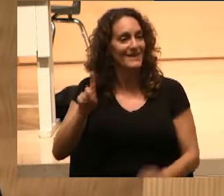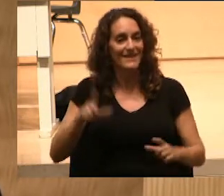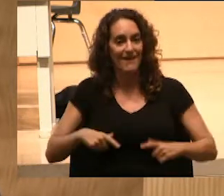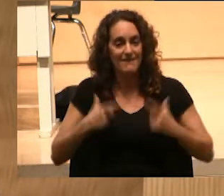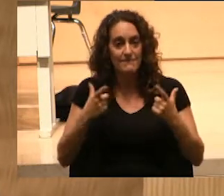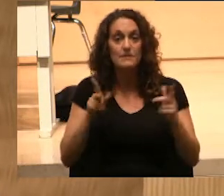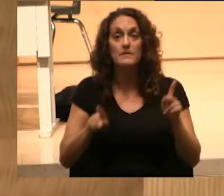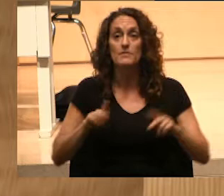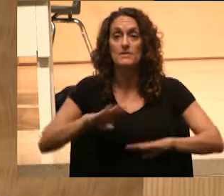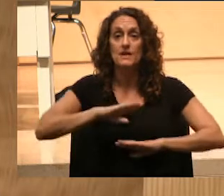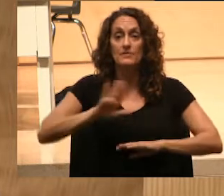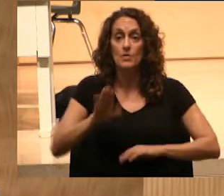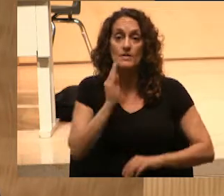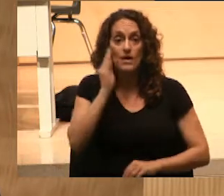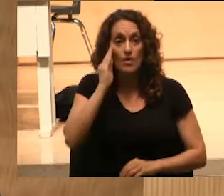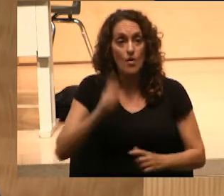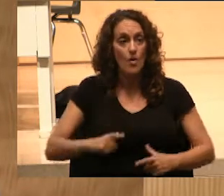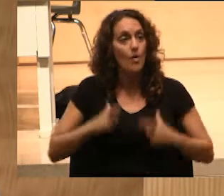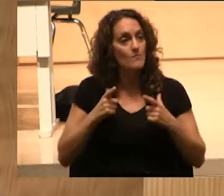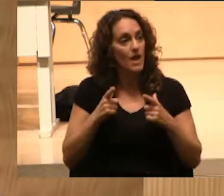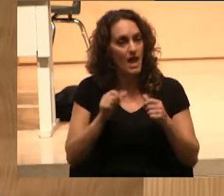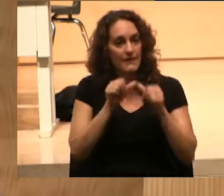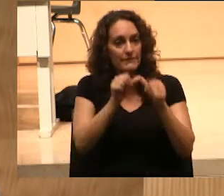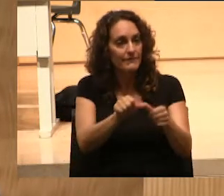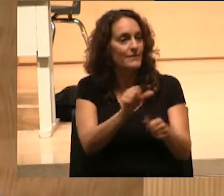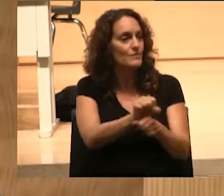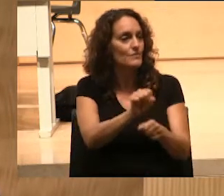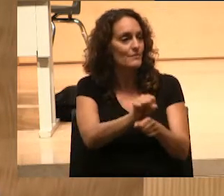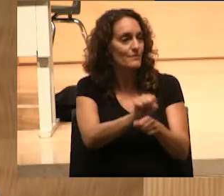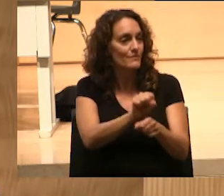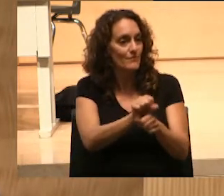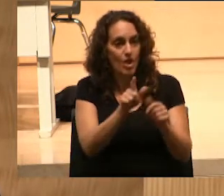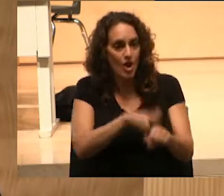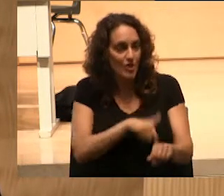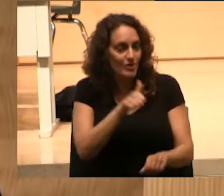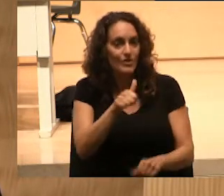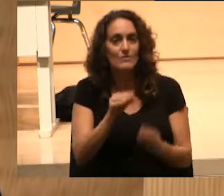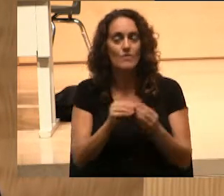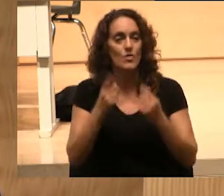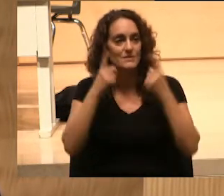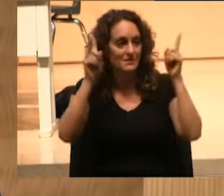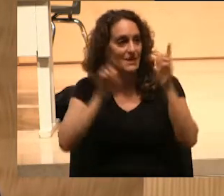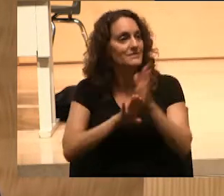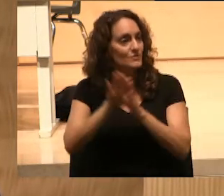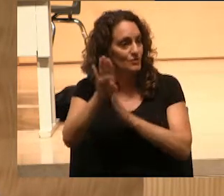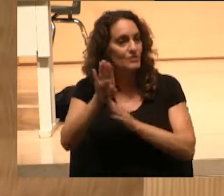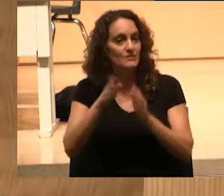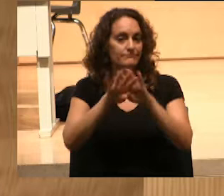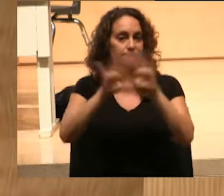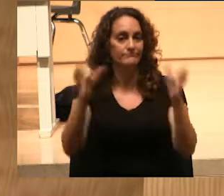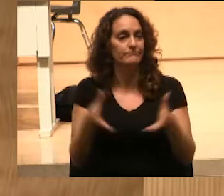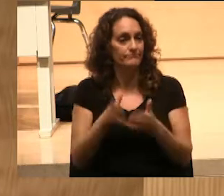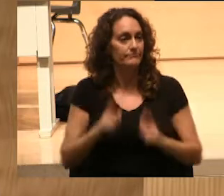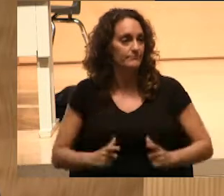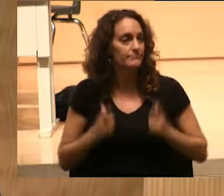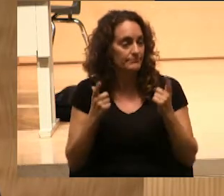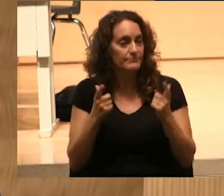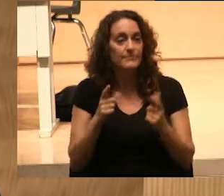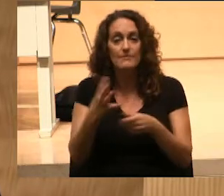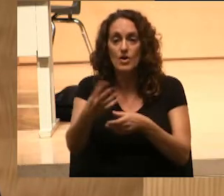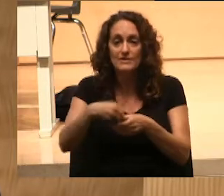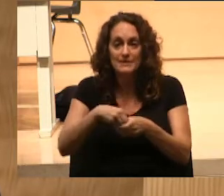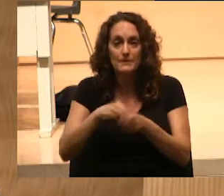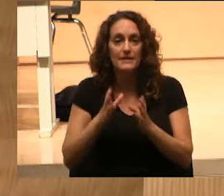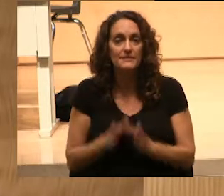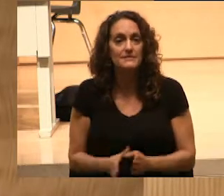persons that are satisfied with their home life, retain their employment longer and are more successful. Our